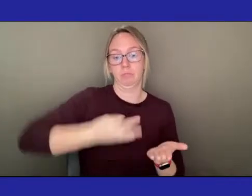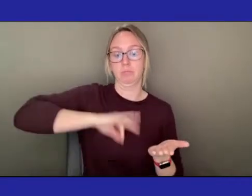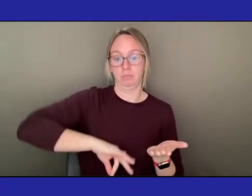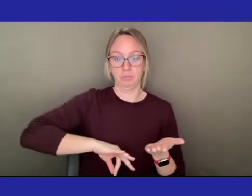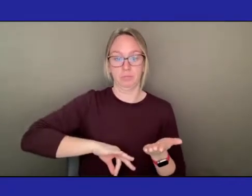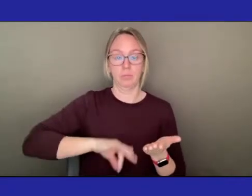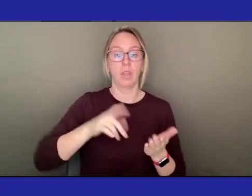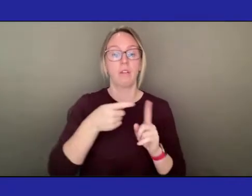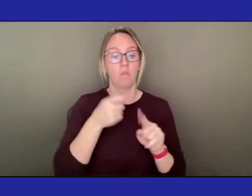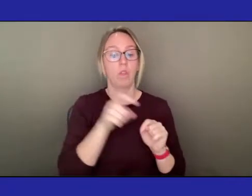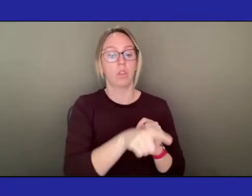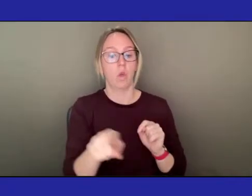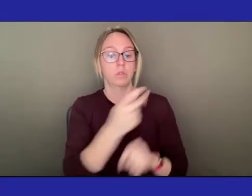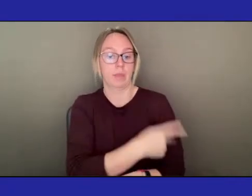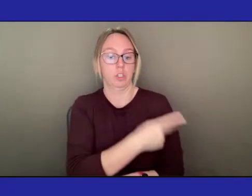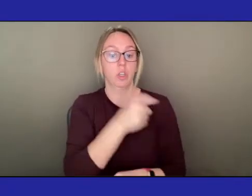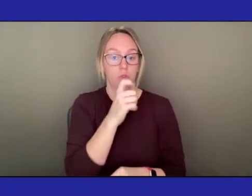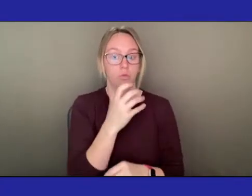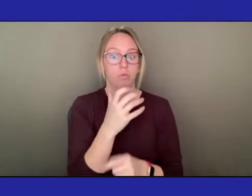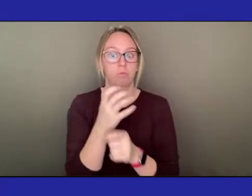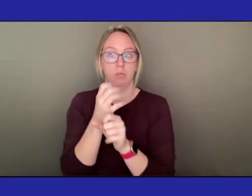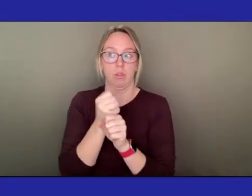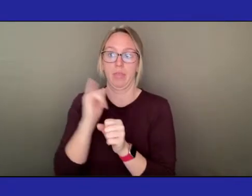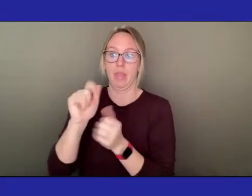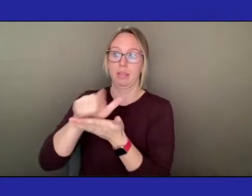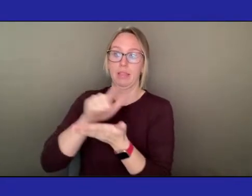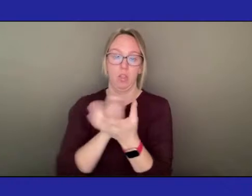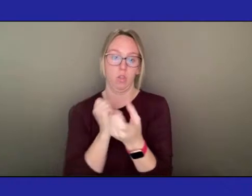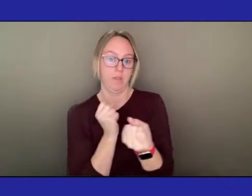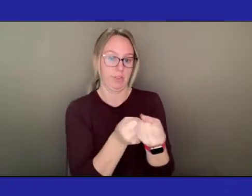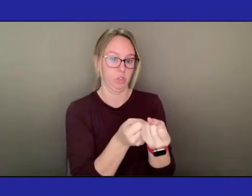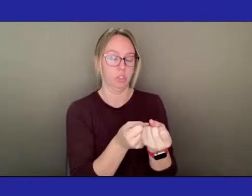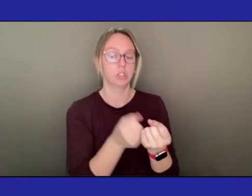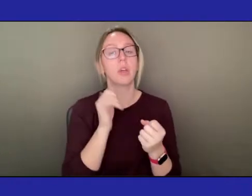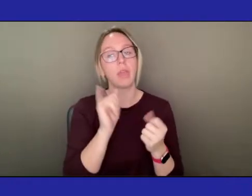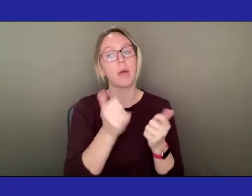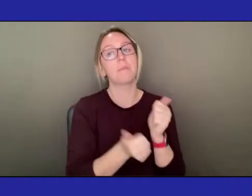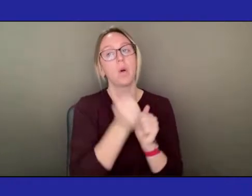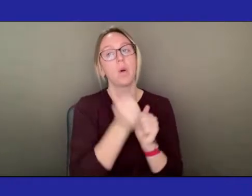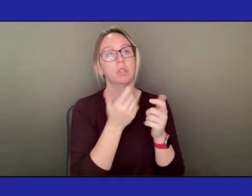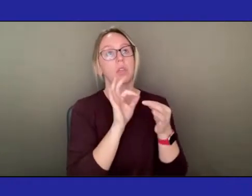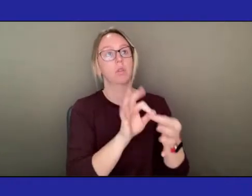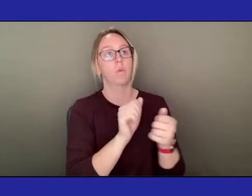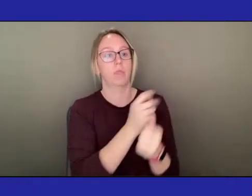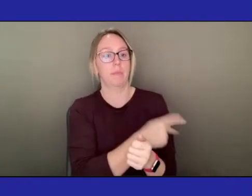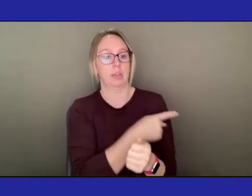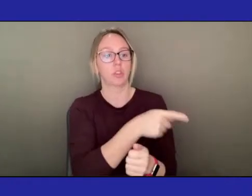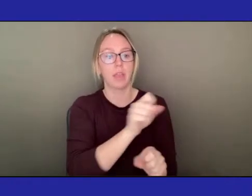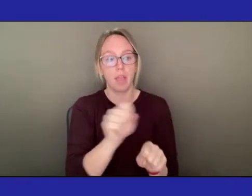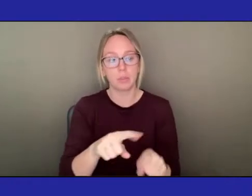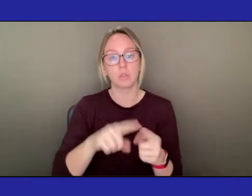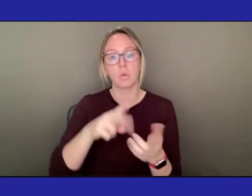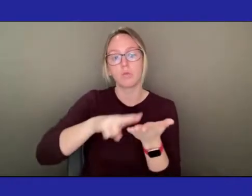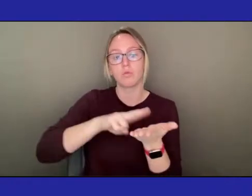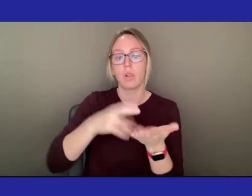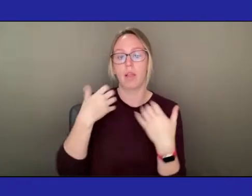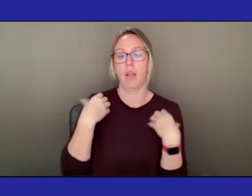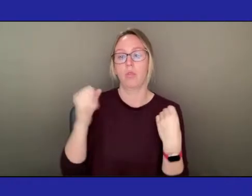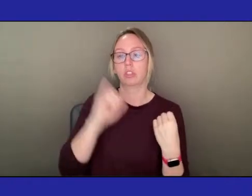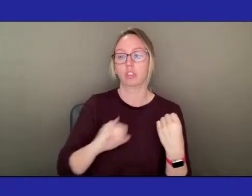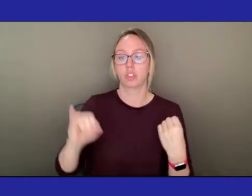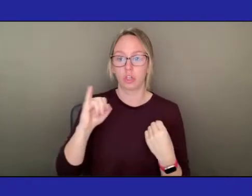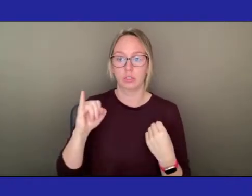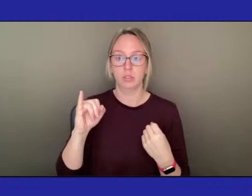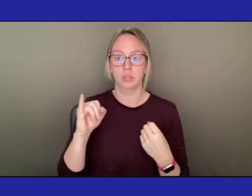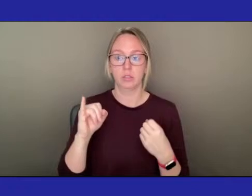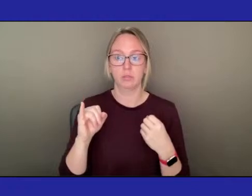health intervention. And that was largely given the number of patients who were able to enroll in health insurance coverage as a result of the legal